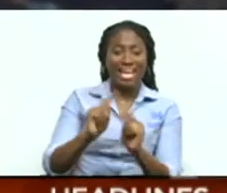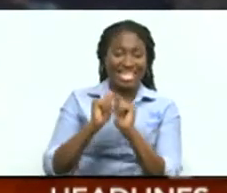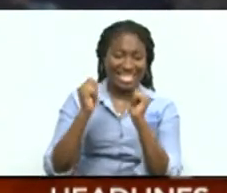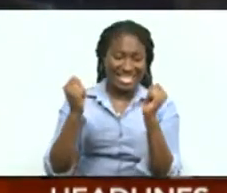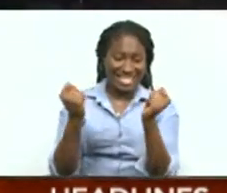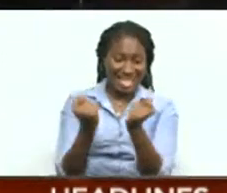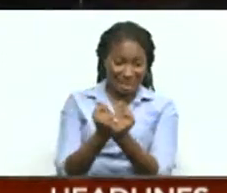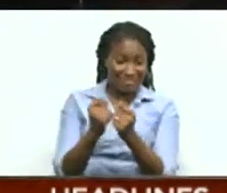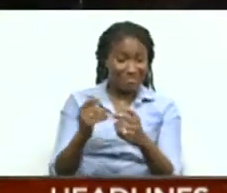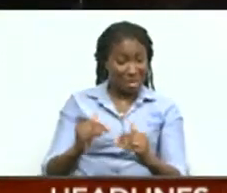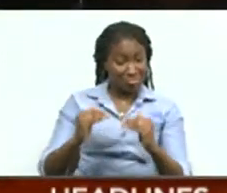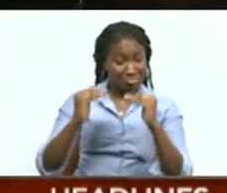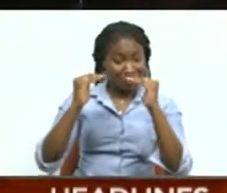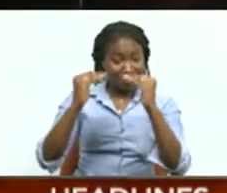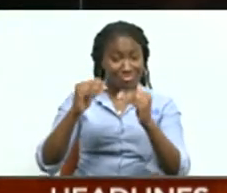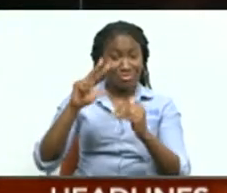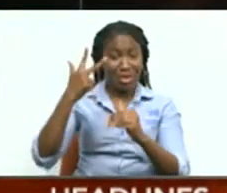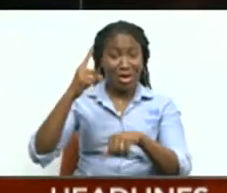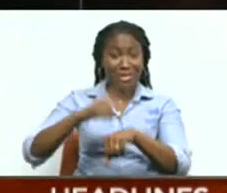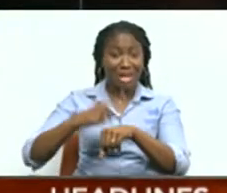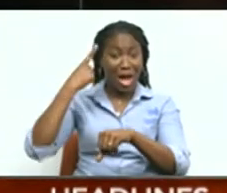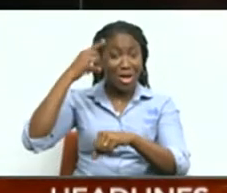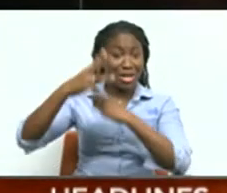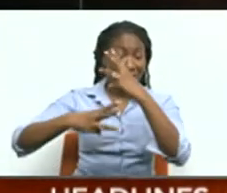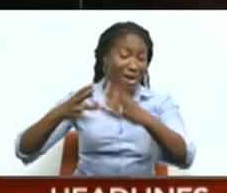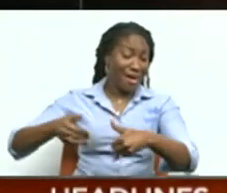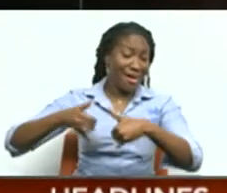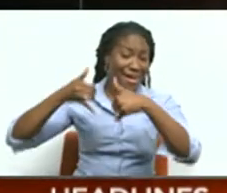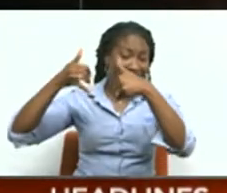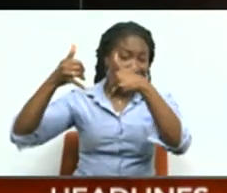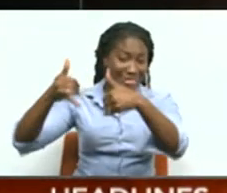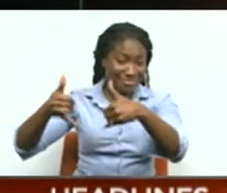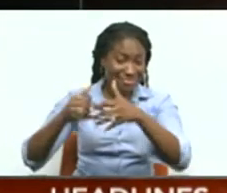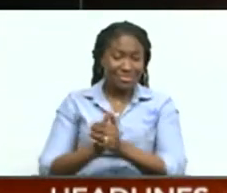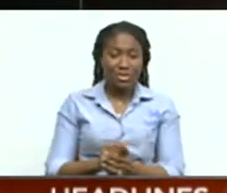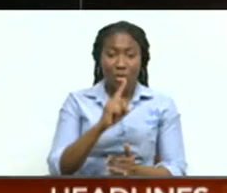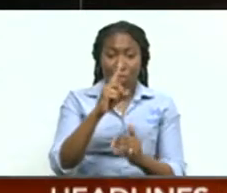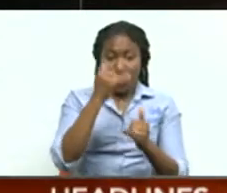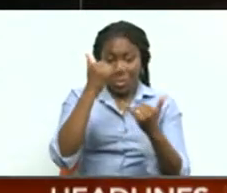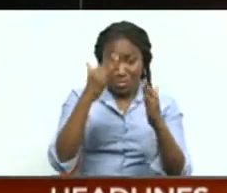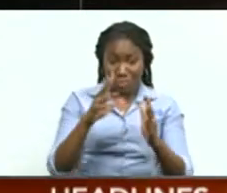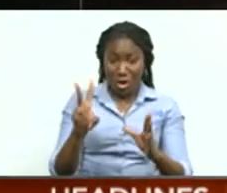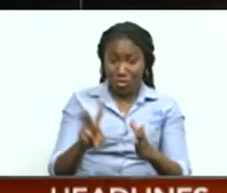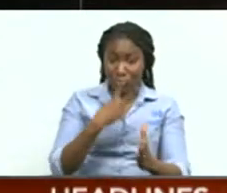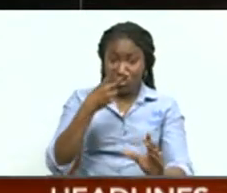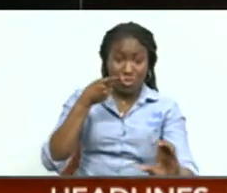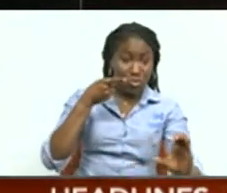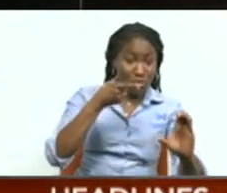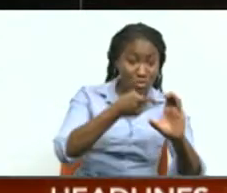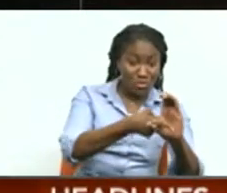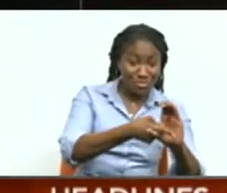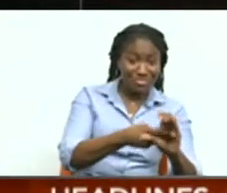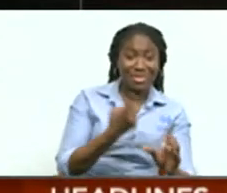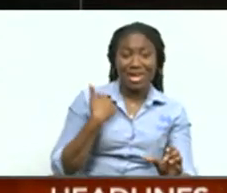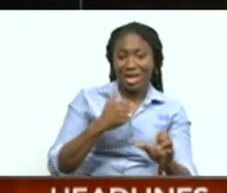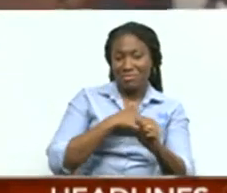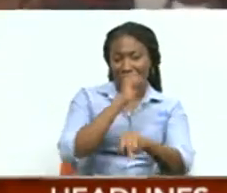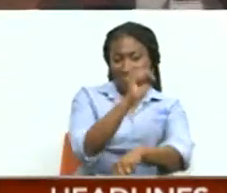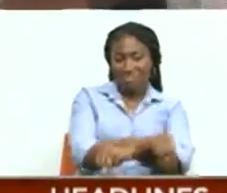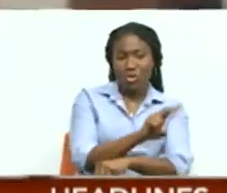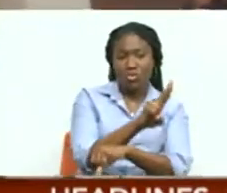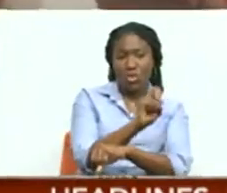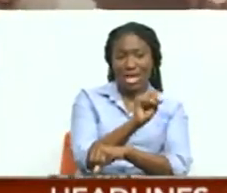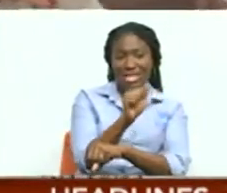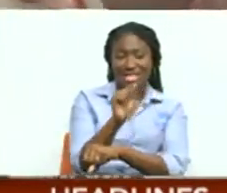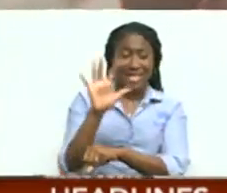World Cup for a third time in its history. Led by a double from Mikel Pierre, the Calypso Stickmen defeated the USA 5-4 in a